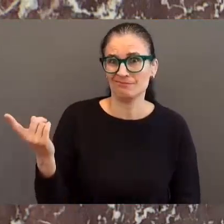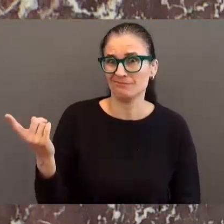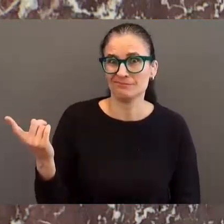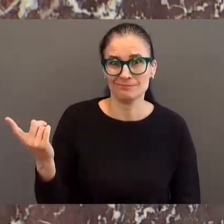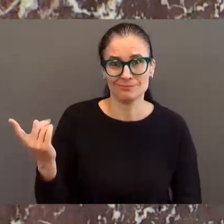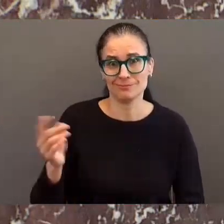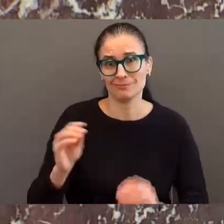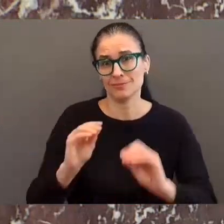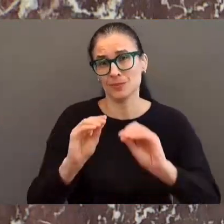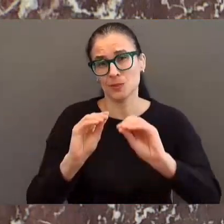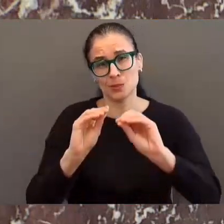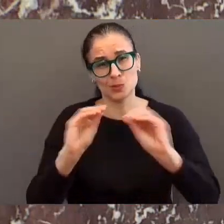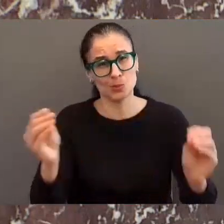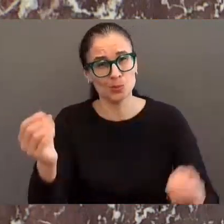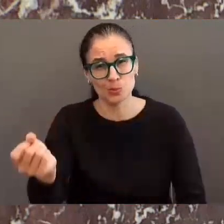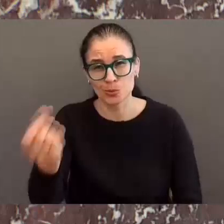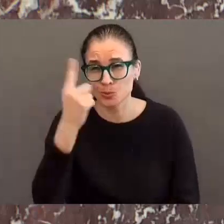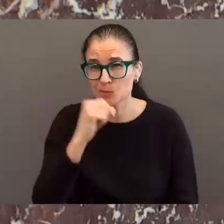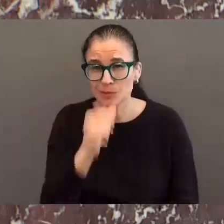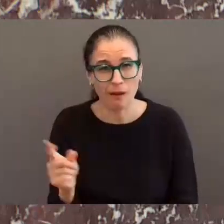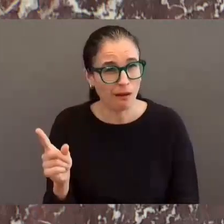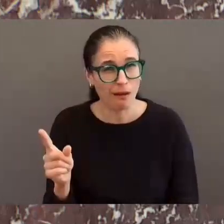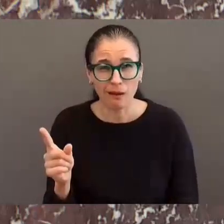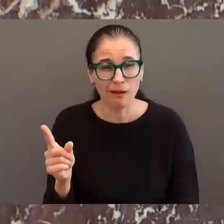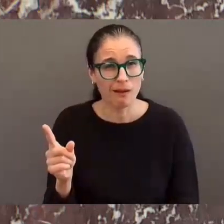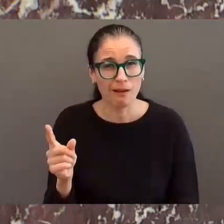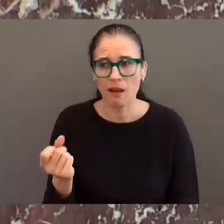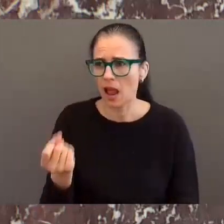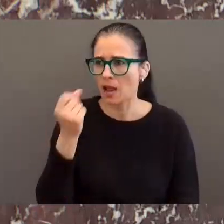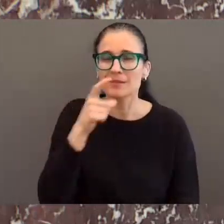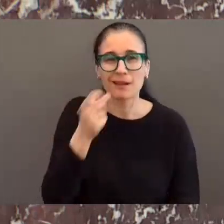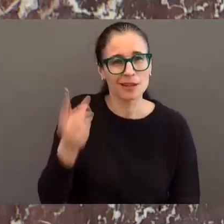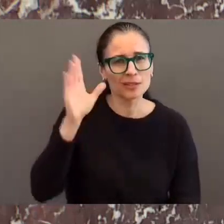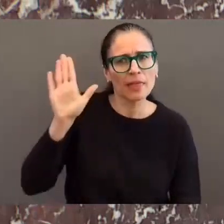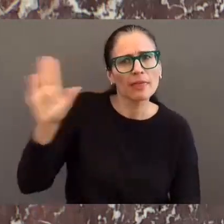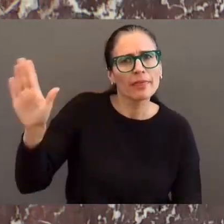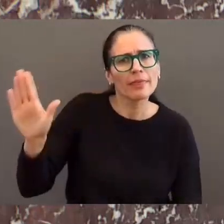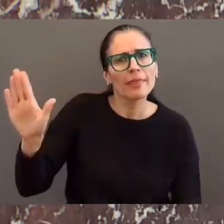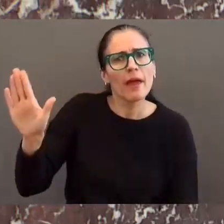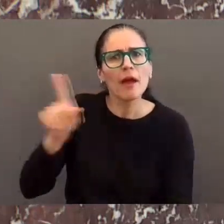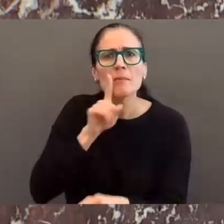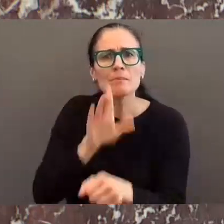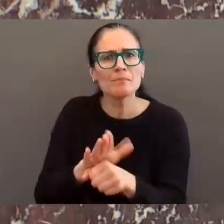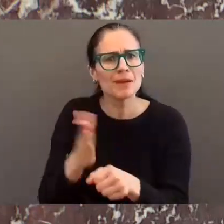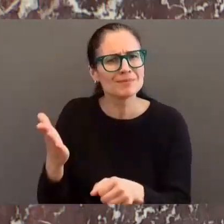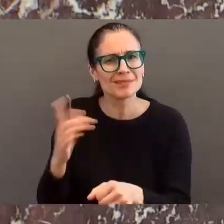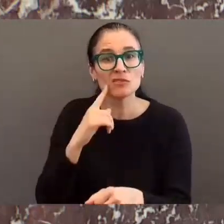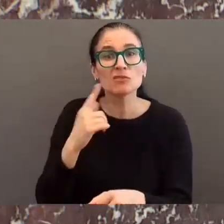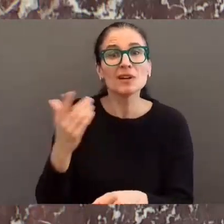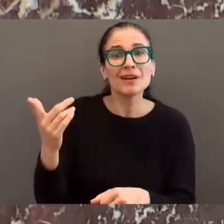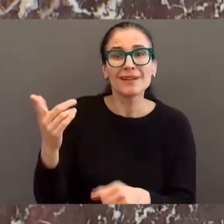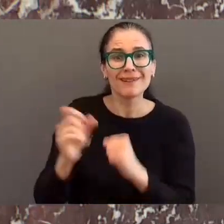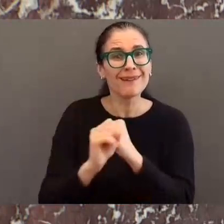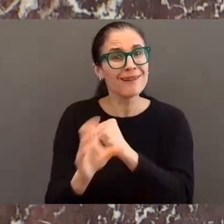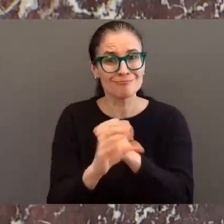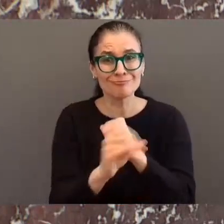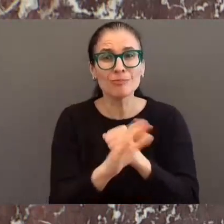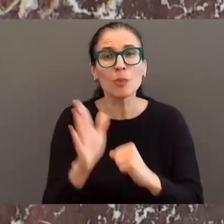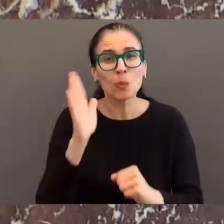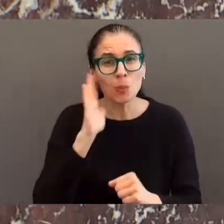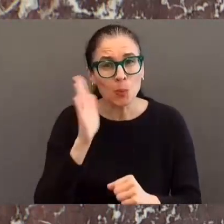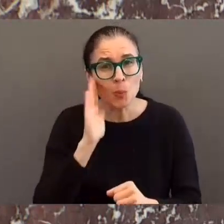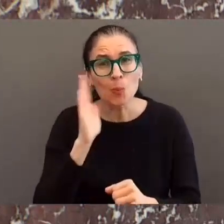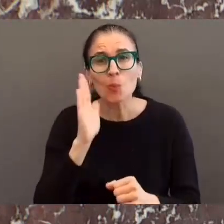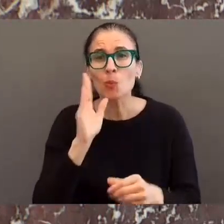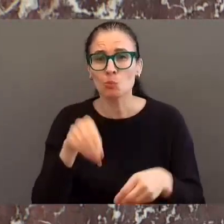this Premier that campaigned on education assistance for every K-3 classroom. Let's look at how that's going, Mr. Speaker. In Kamloops, they've